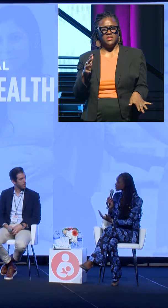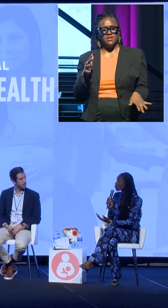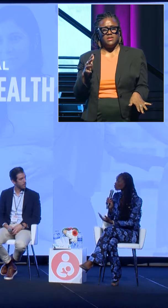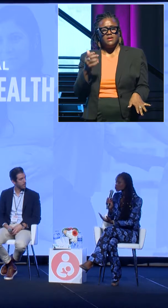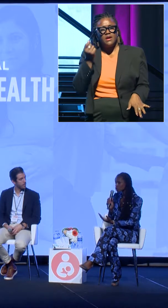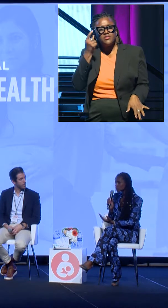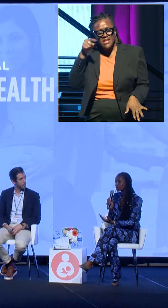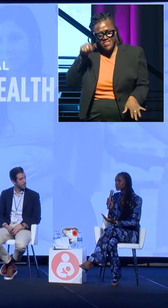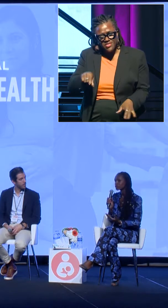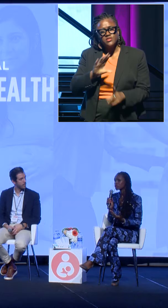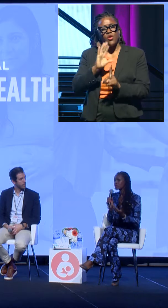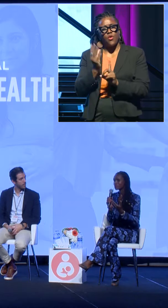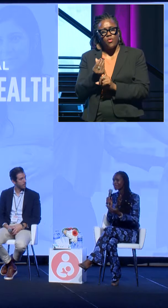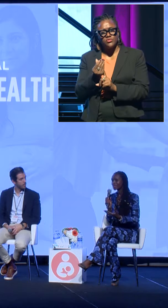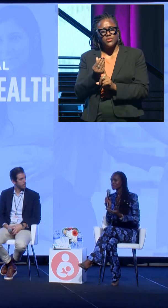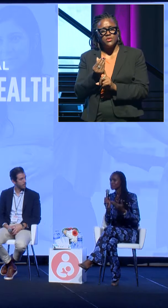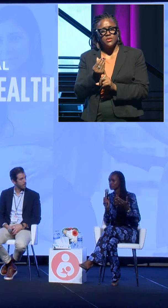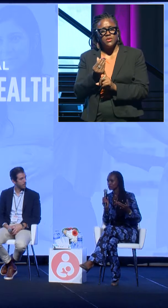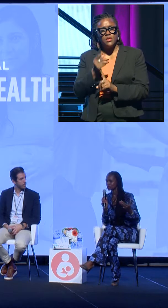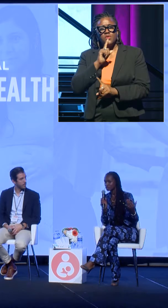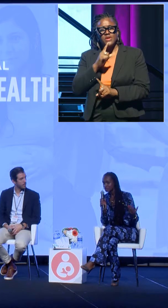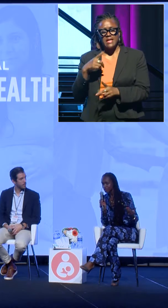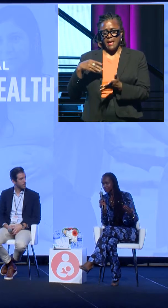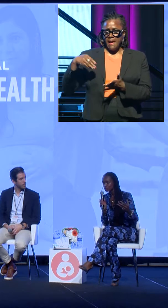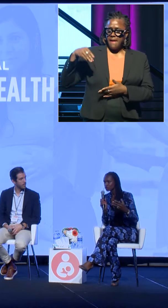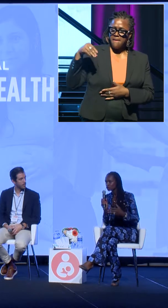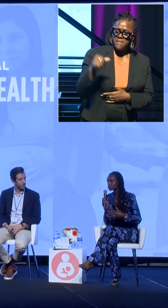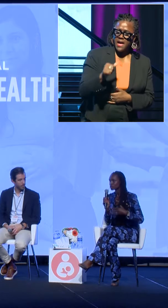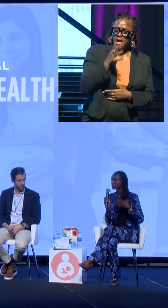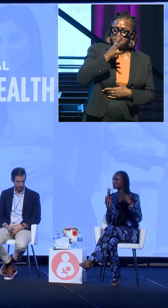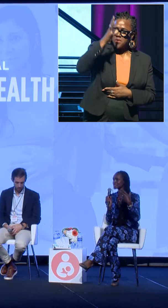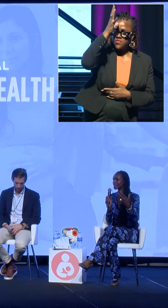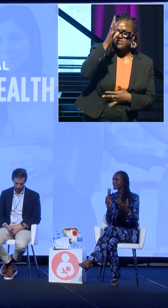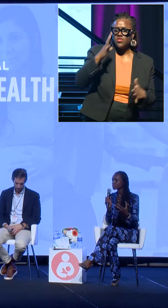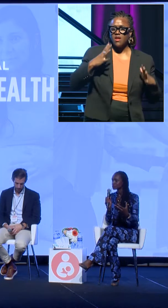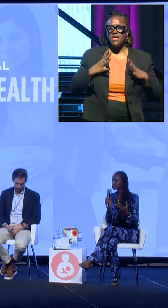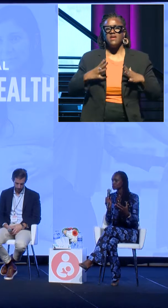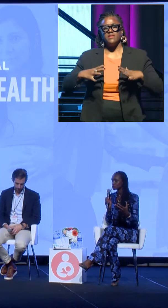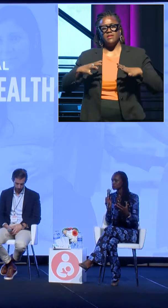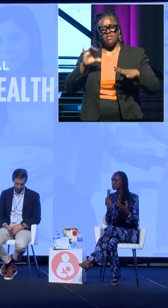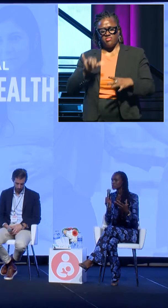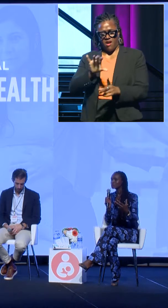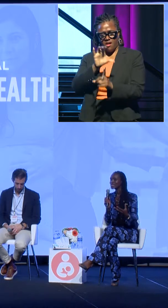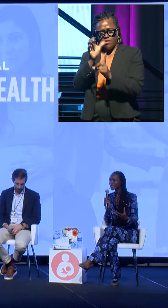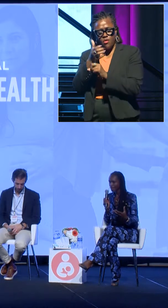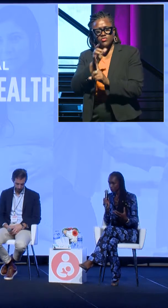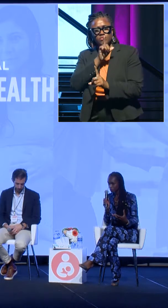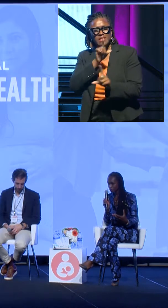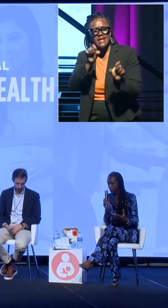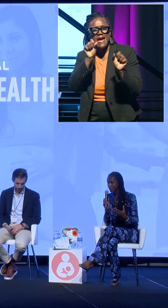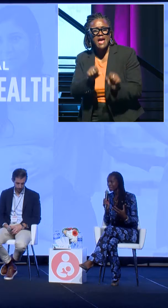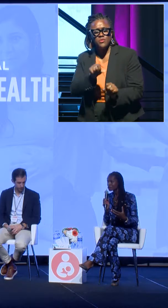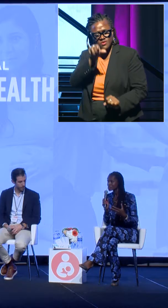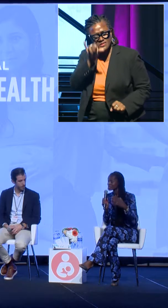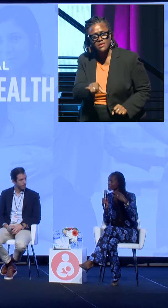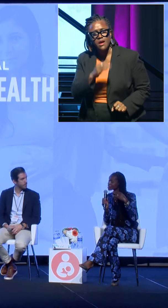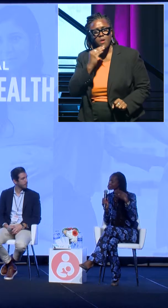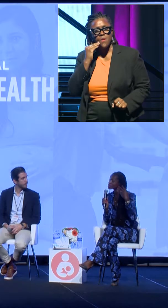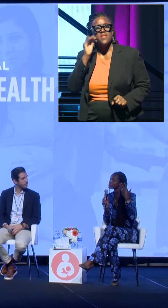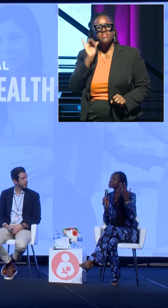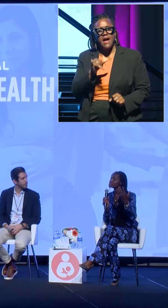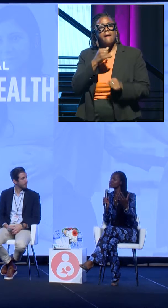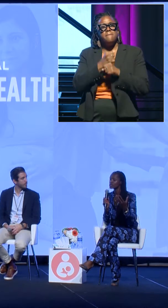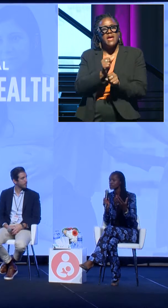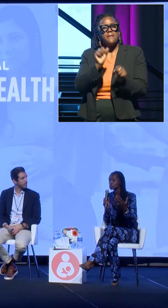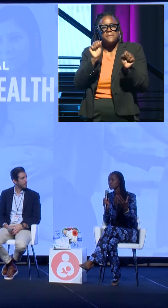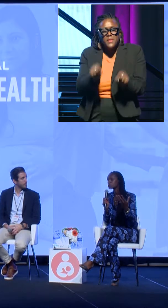and this culture of paid parental leave, this culture of being able to be at home allows us to